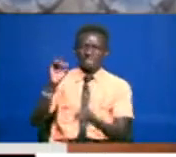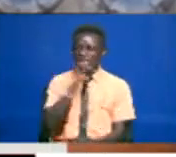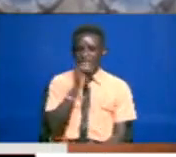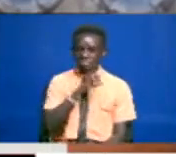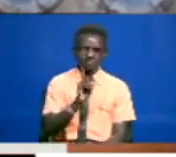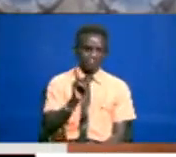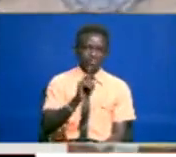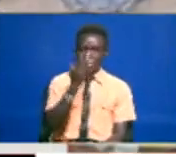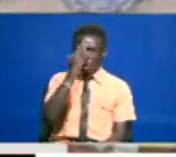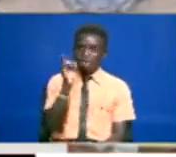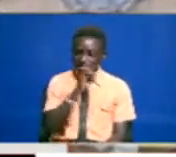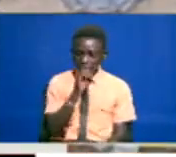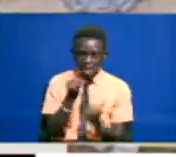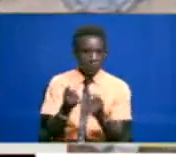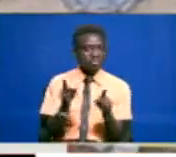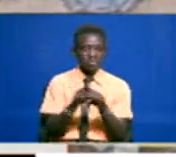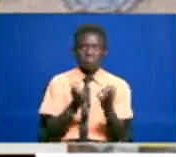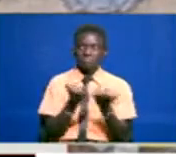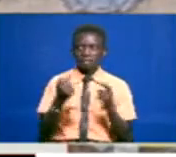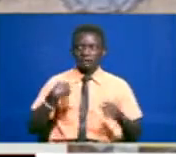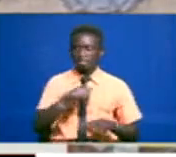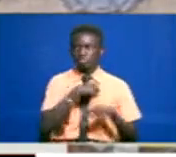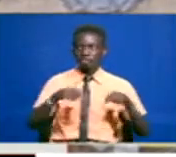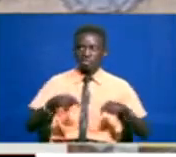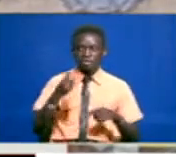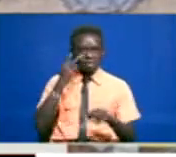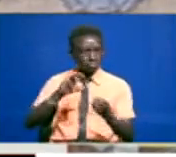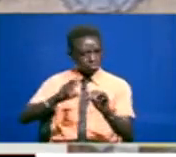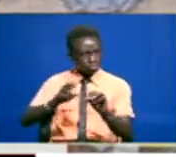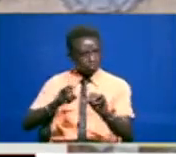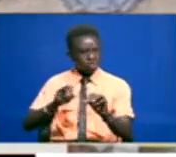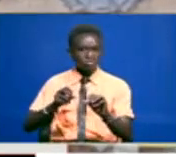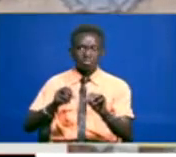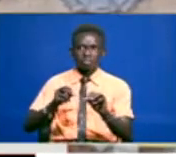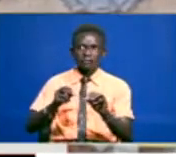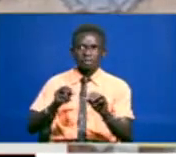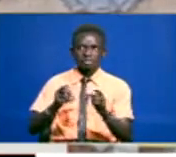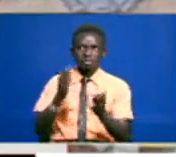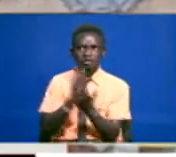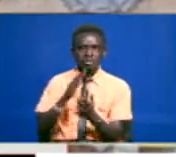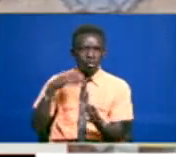business to us today. Kwa ule mfuniko mbele tunaweka niru kuzuia ule mchanga usije